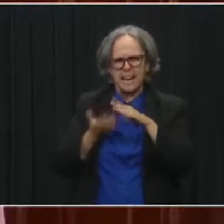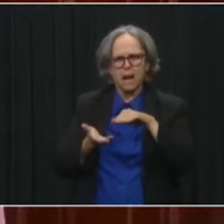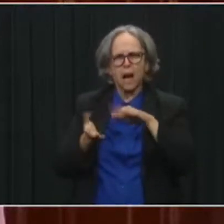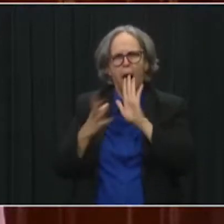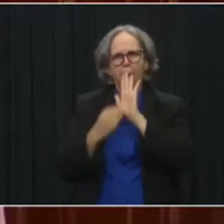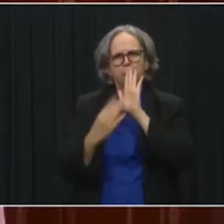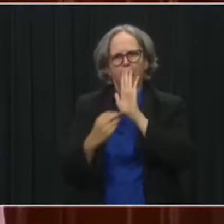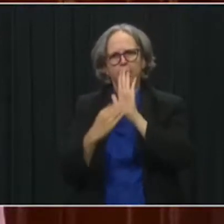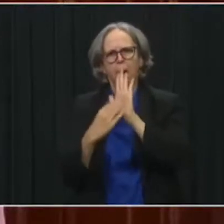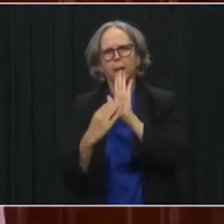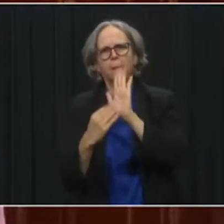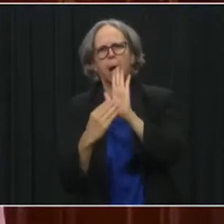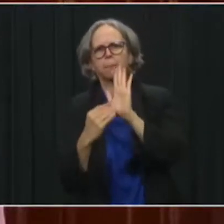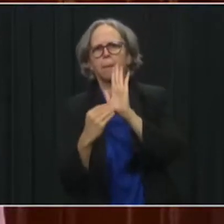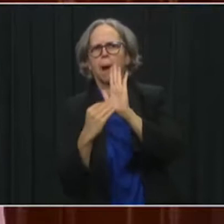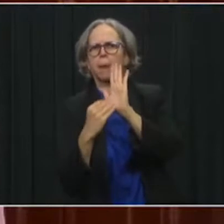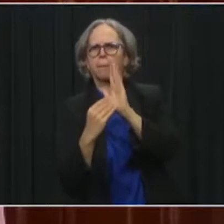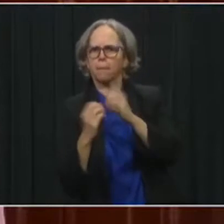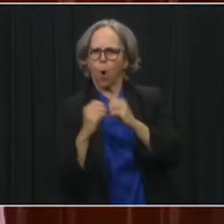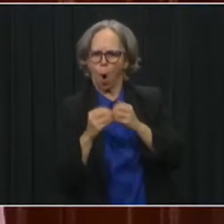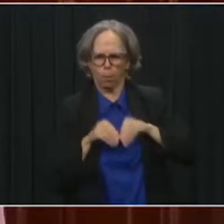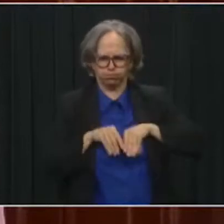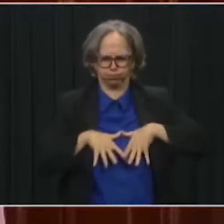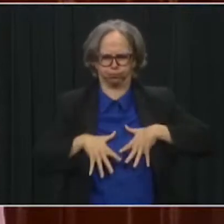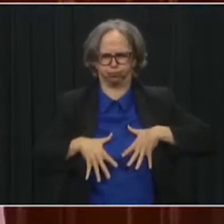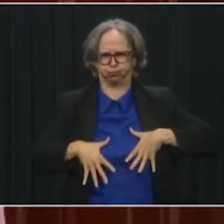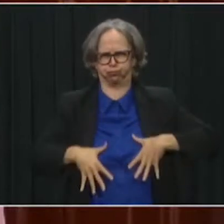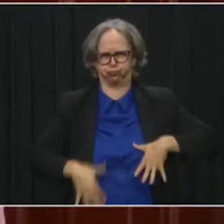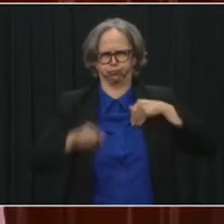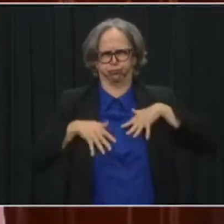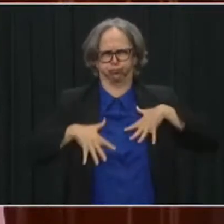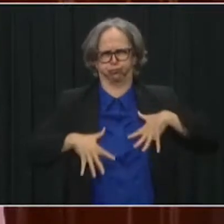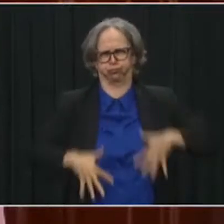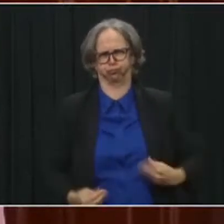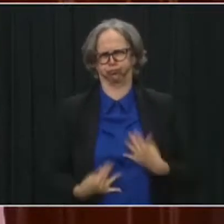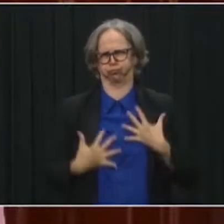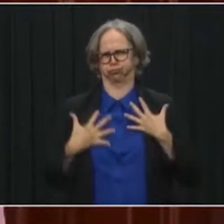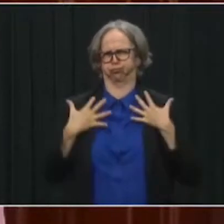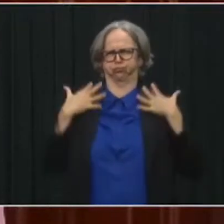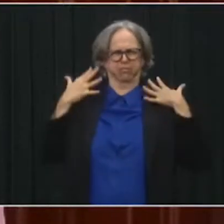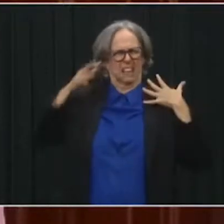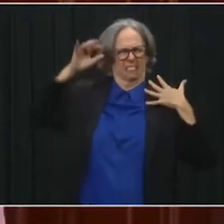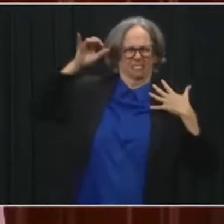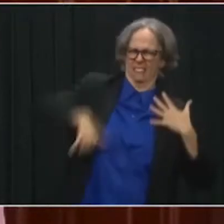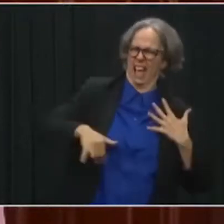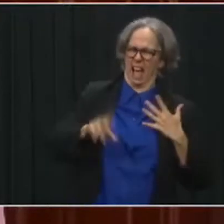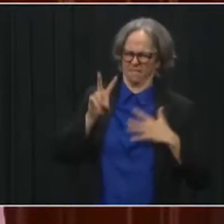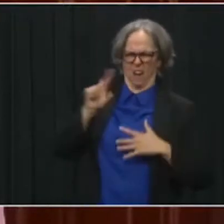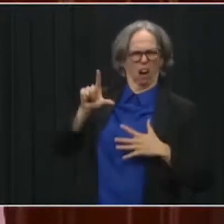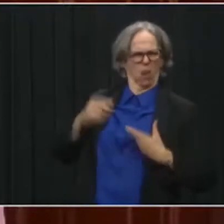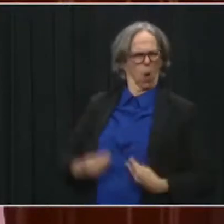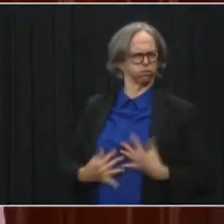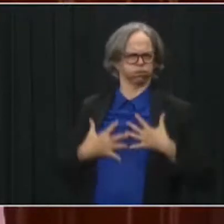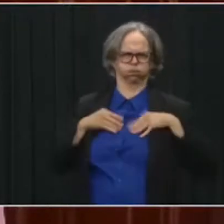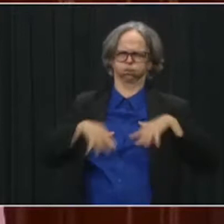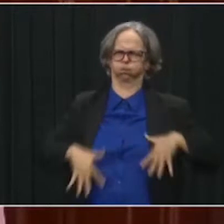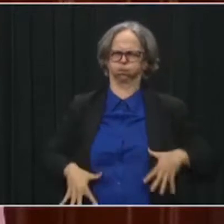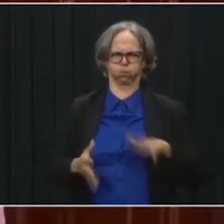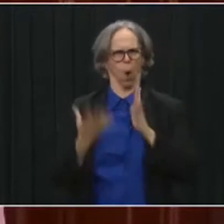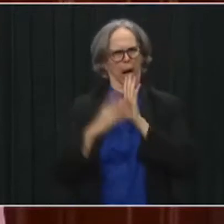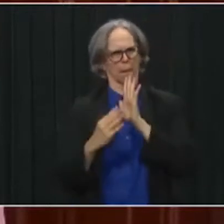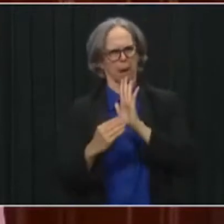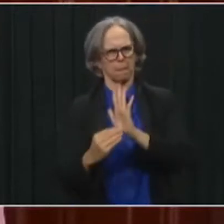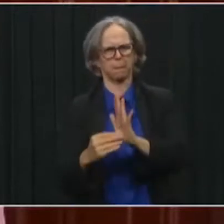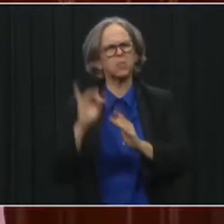itself much more quickly once it gets inside of our bodies. And this likely explains